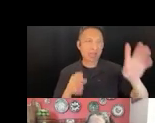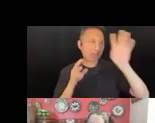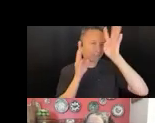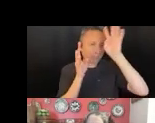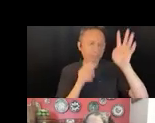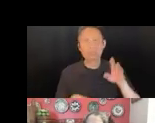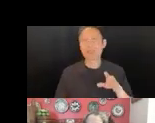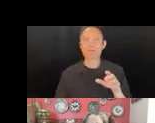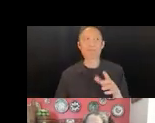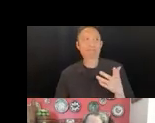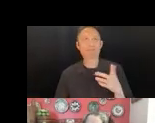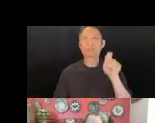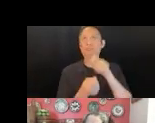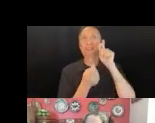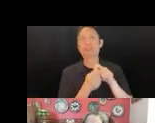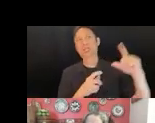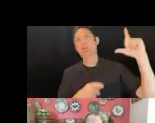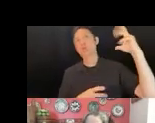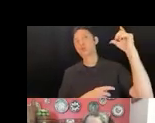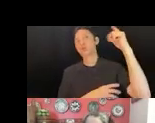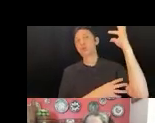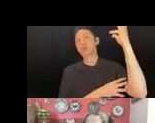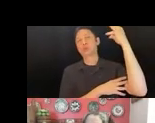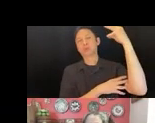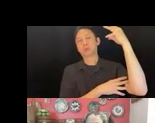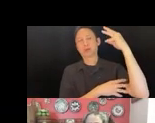you will, where I was photographed taking